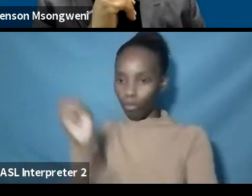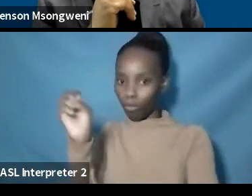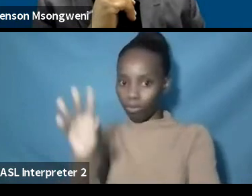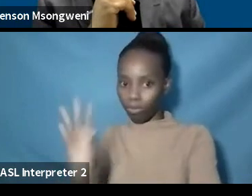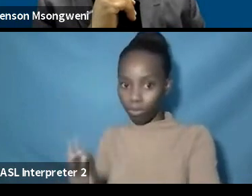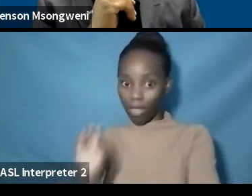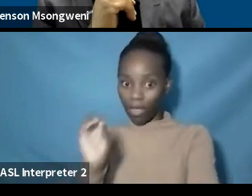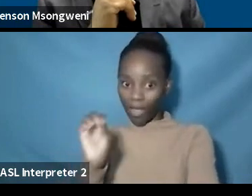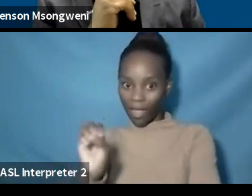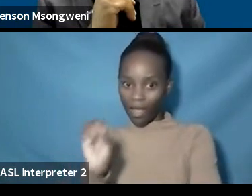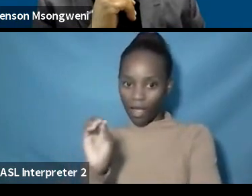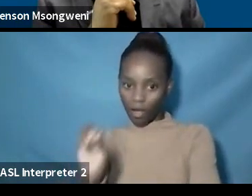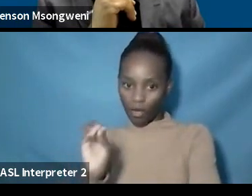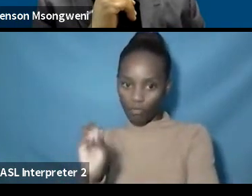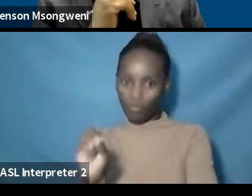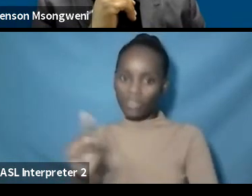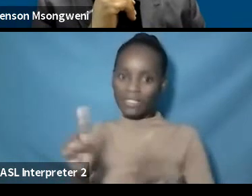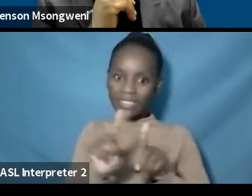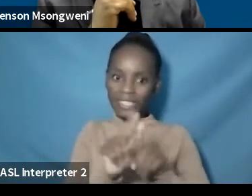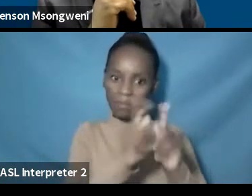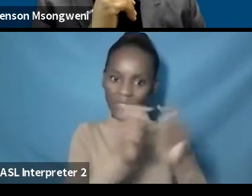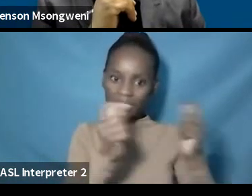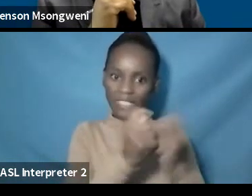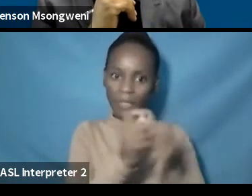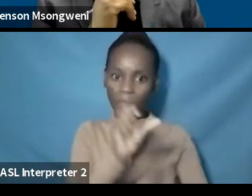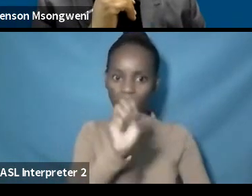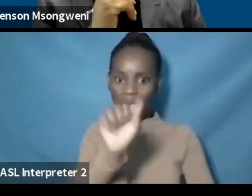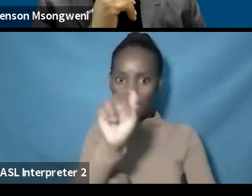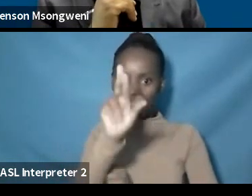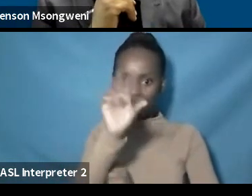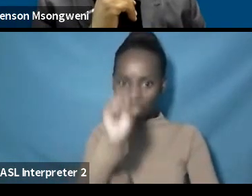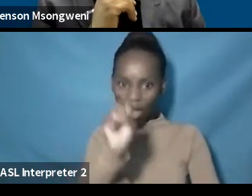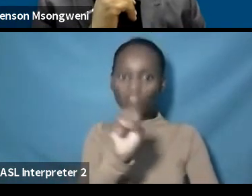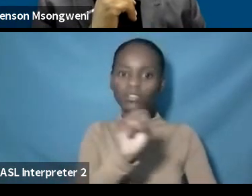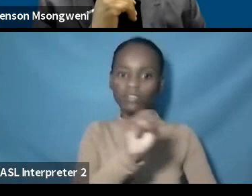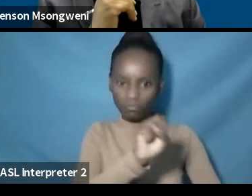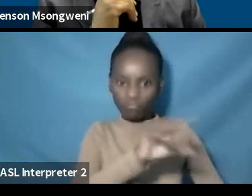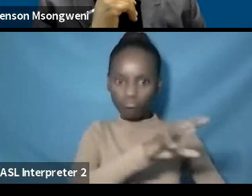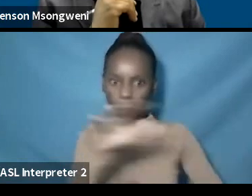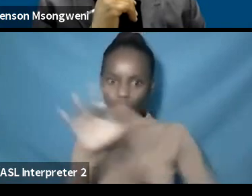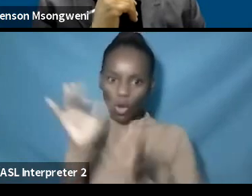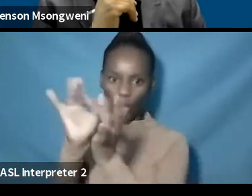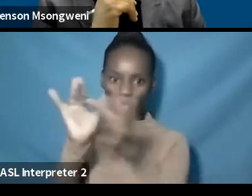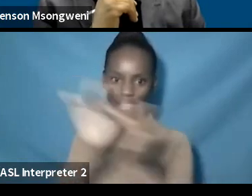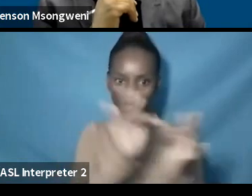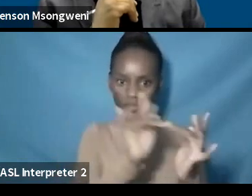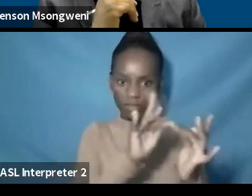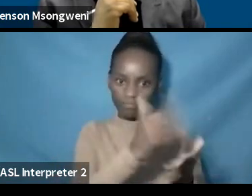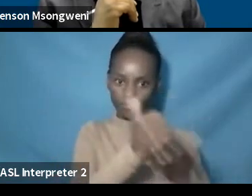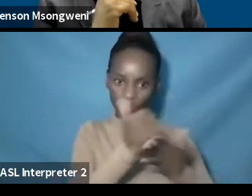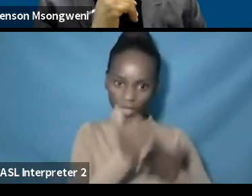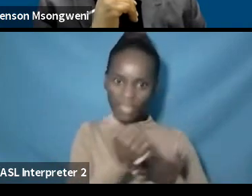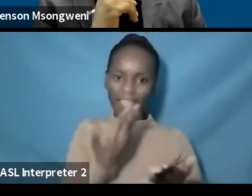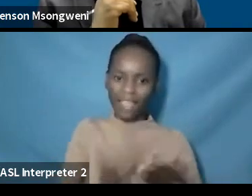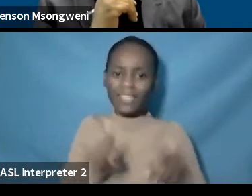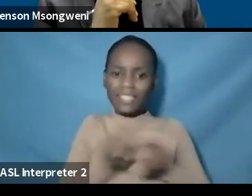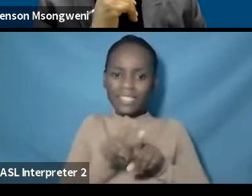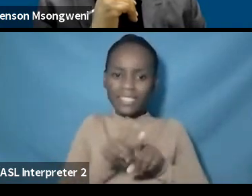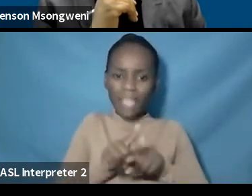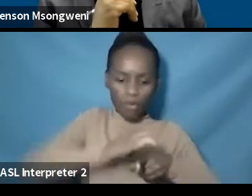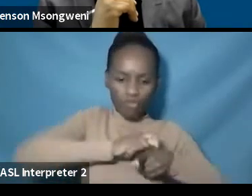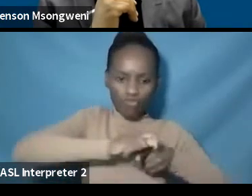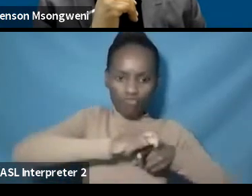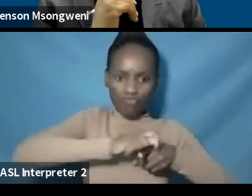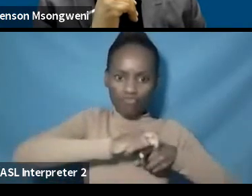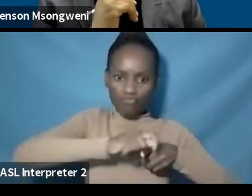engagement teams or in the regions. There are teams which we can organize some training online where possible. Although we are trying to